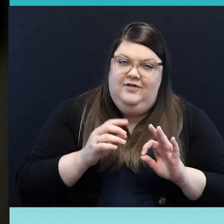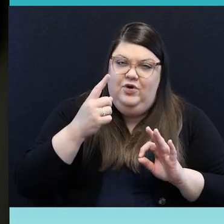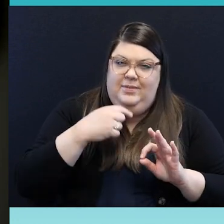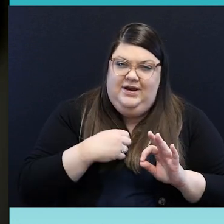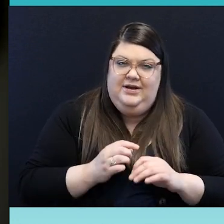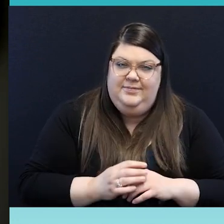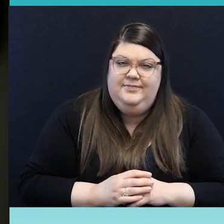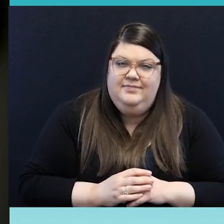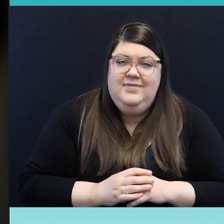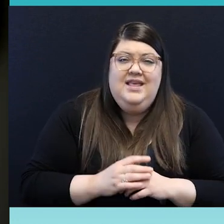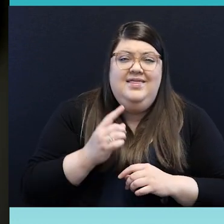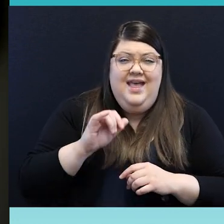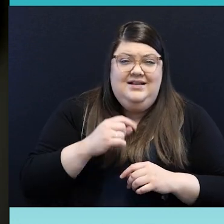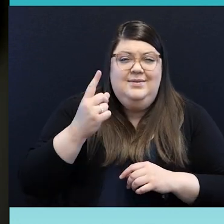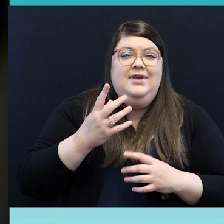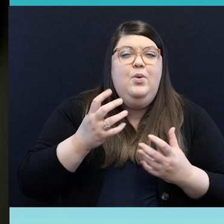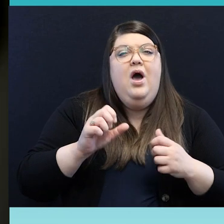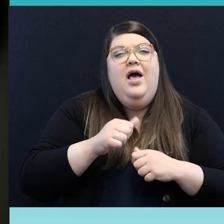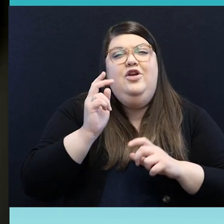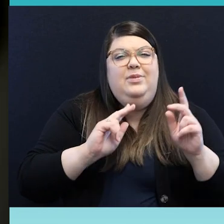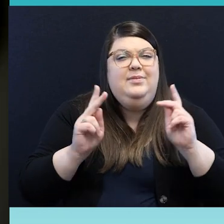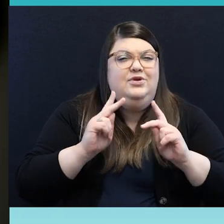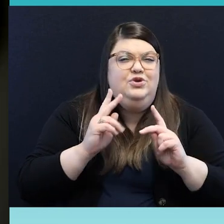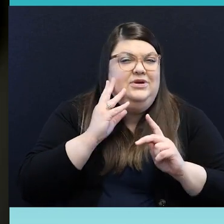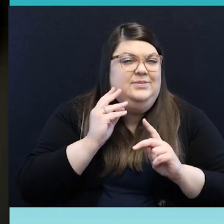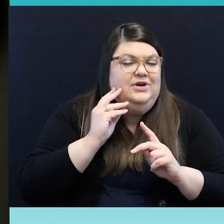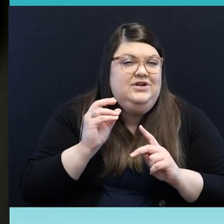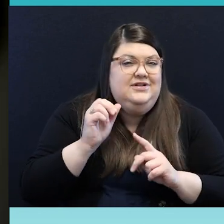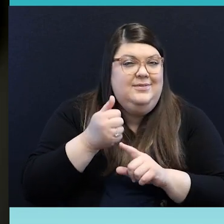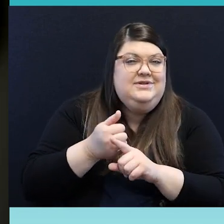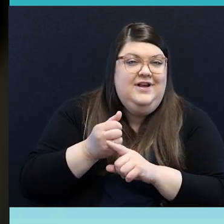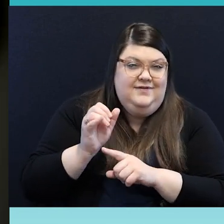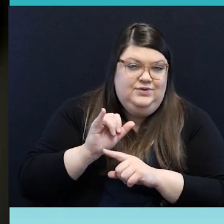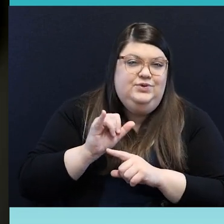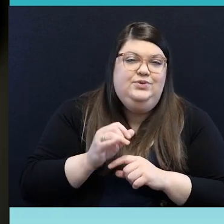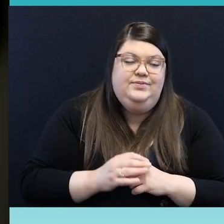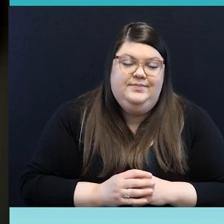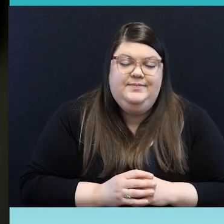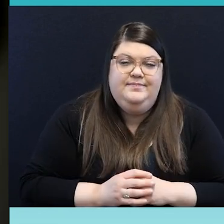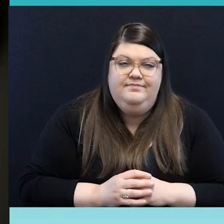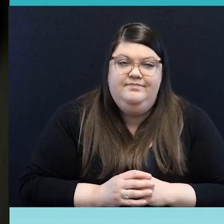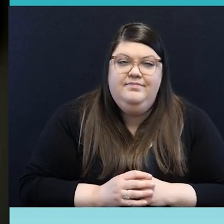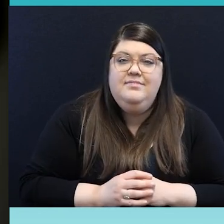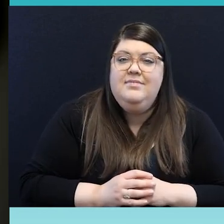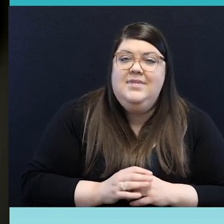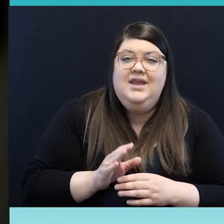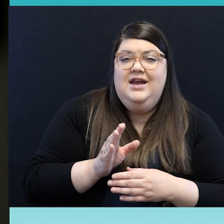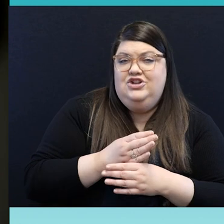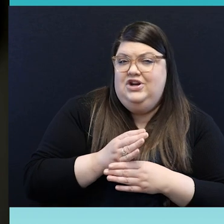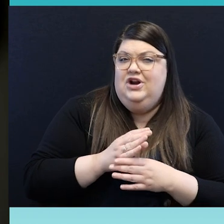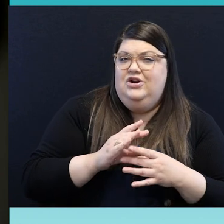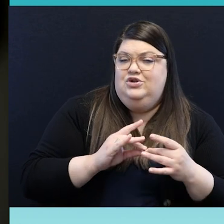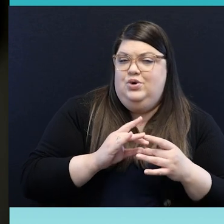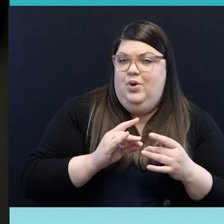it's something that I want others to be able to experience for themselves. And I had shared a story with the two of you as we